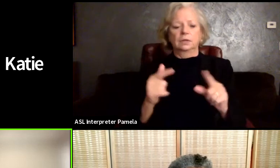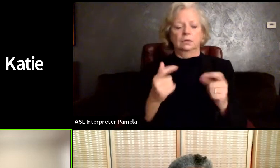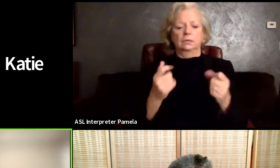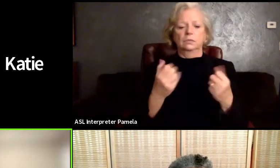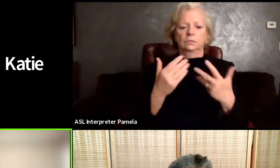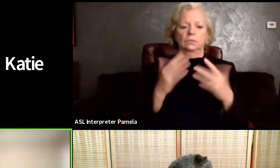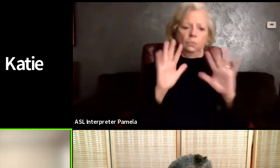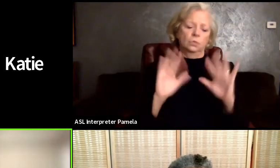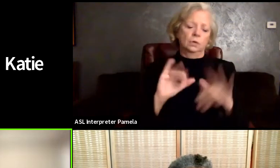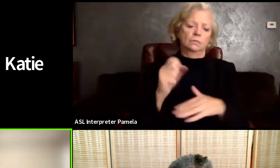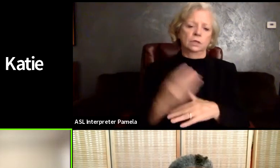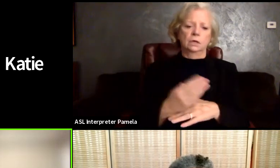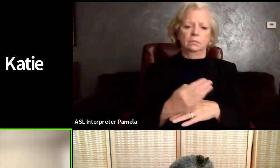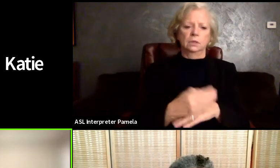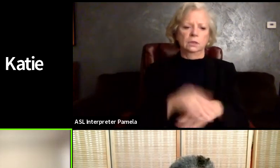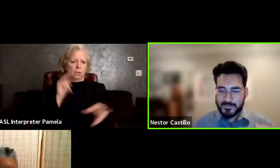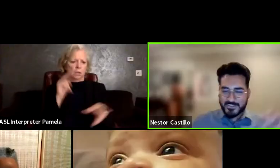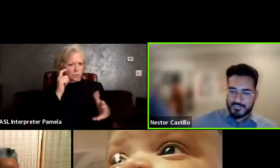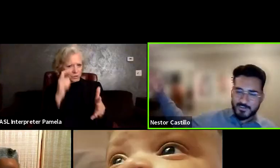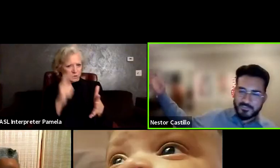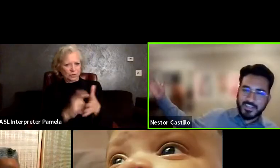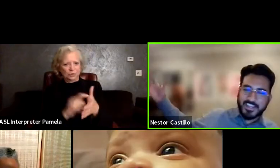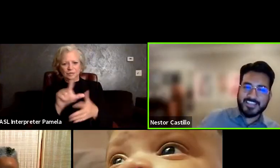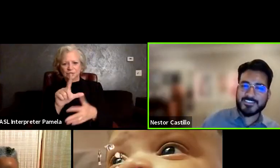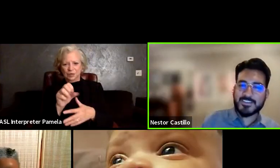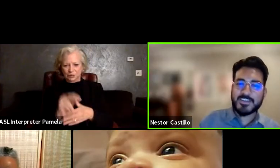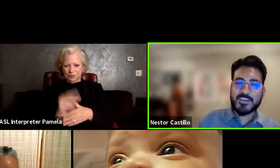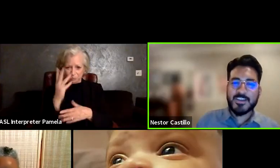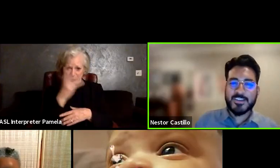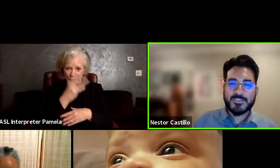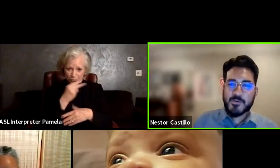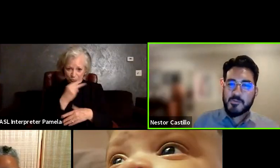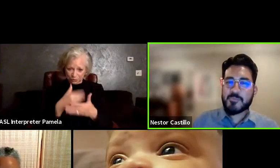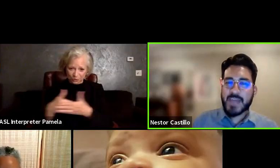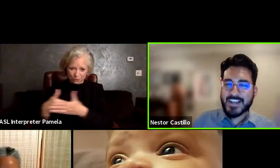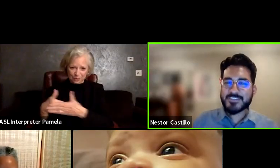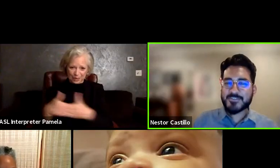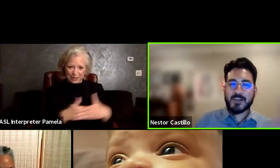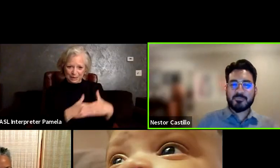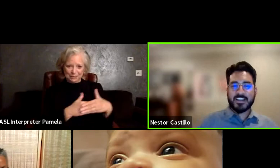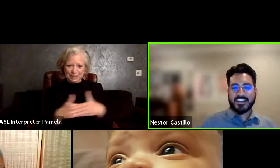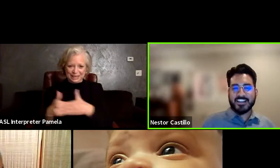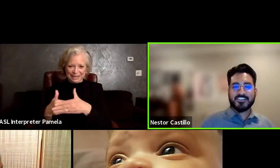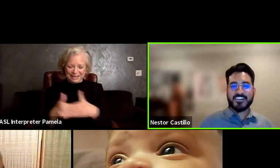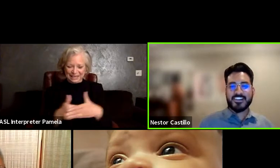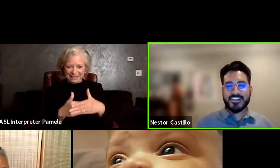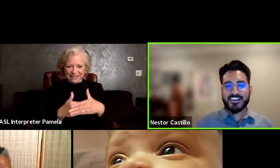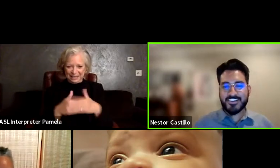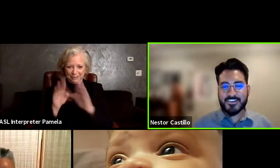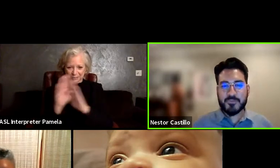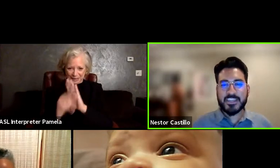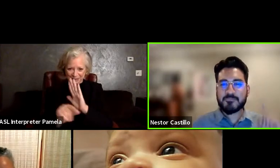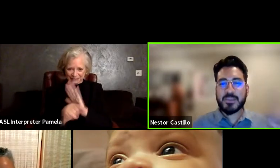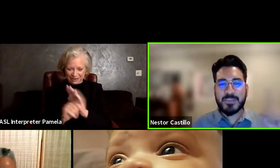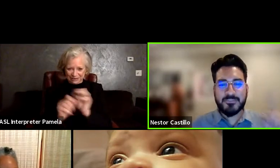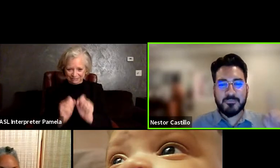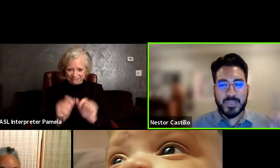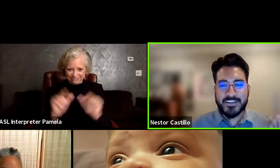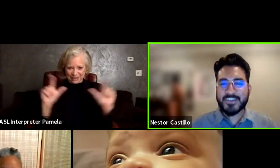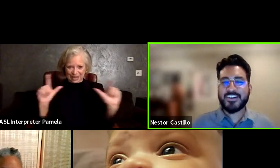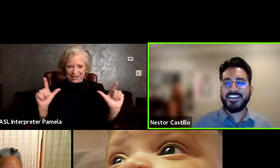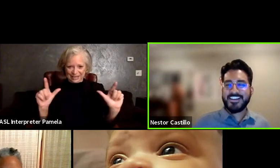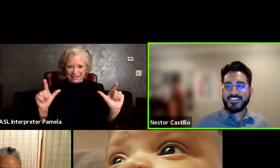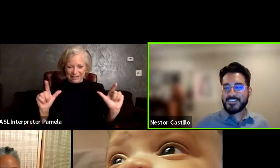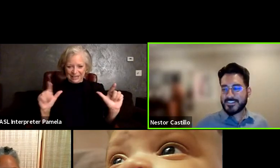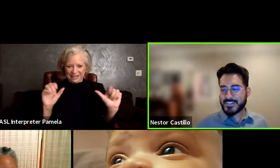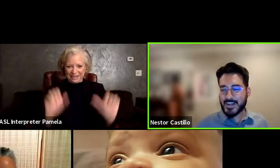you go at Lauren's beautiful baby, who is serving as the Zoom backdrop right now. And we can maybe even